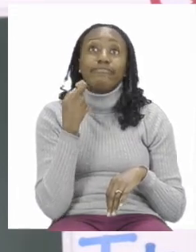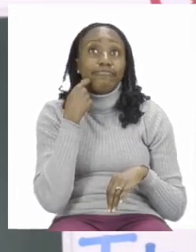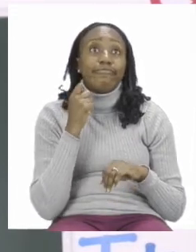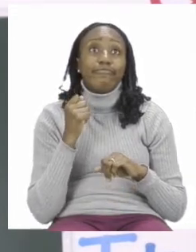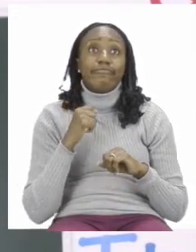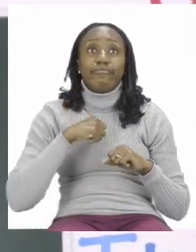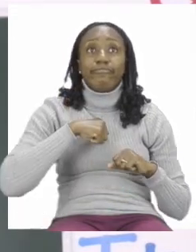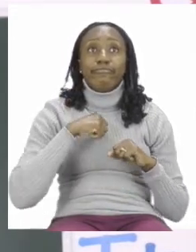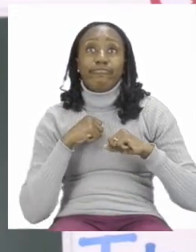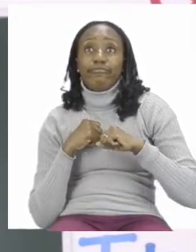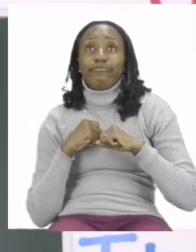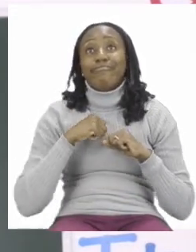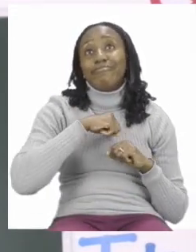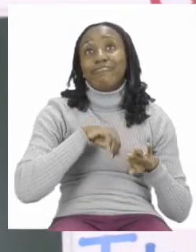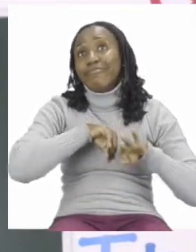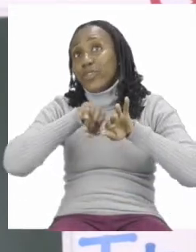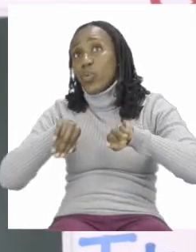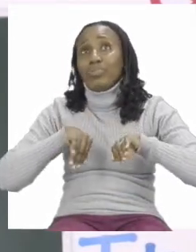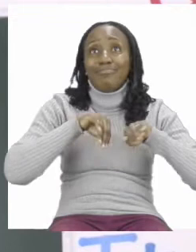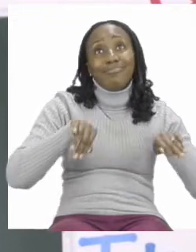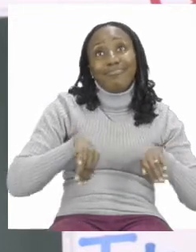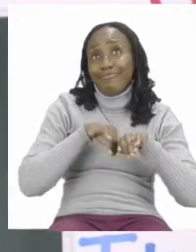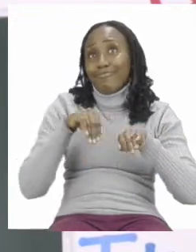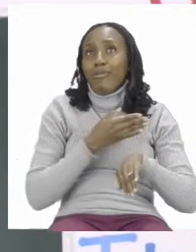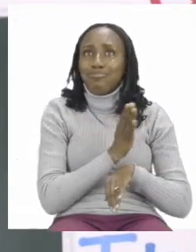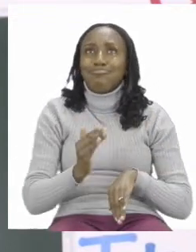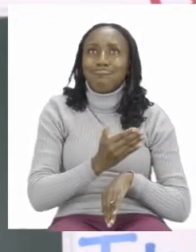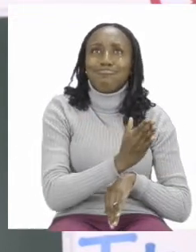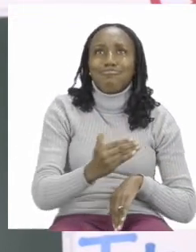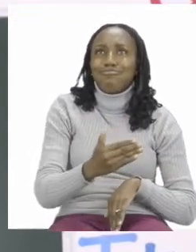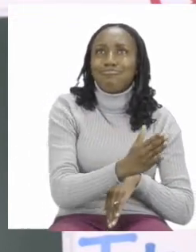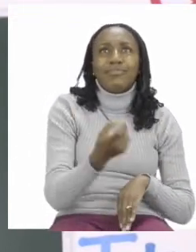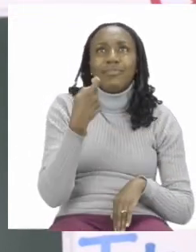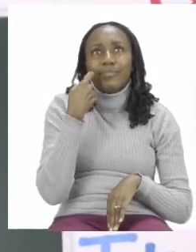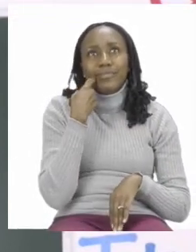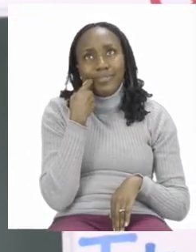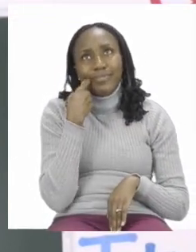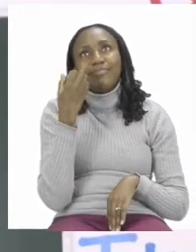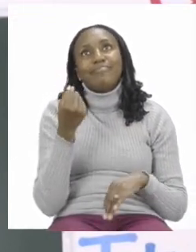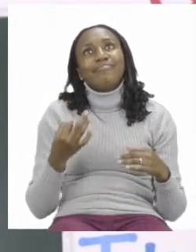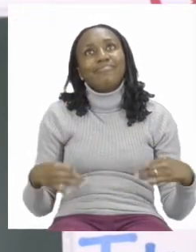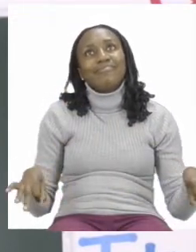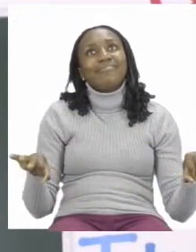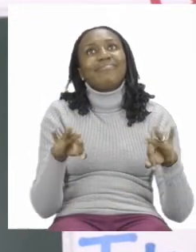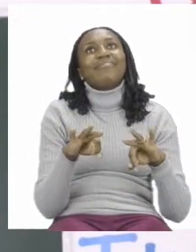swim swim here and a swim swim there, here swim, there swim, everywhere swim swim. Old MacDonald had a farm,